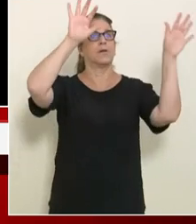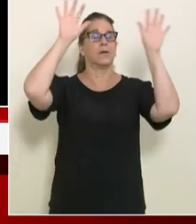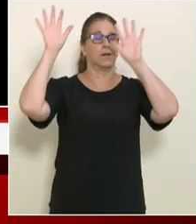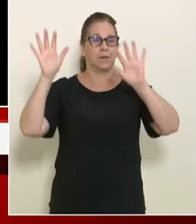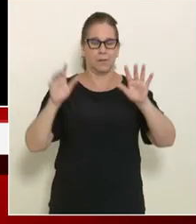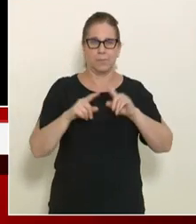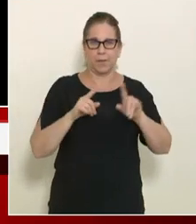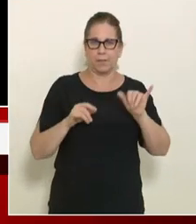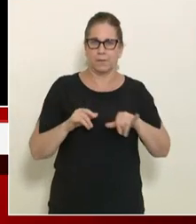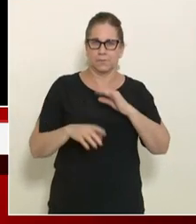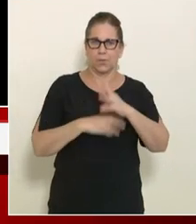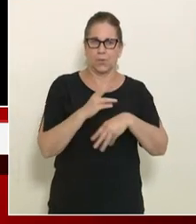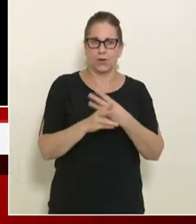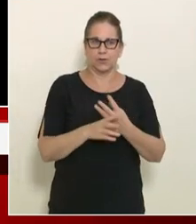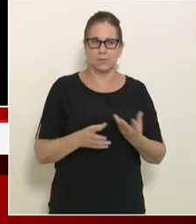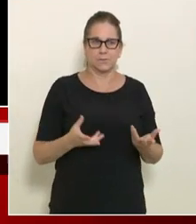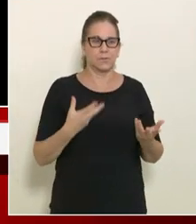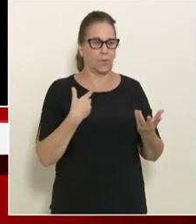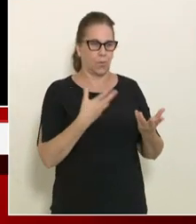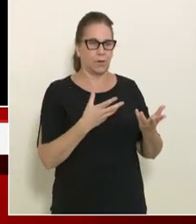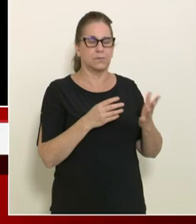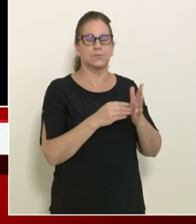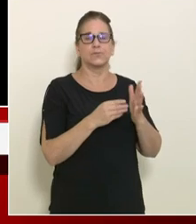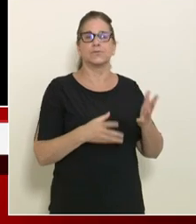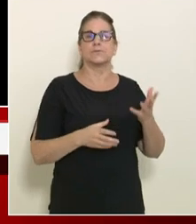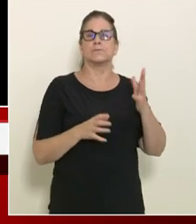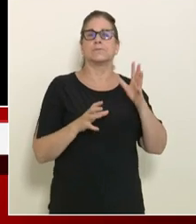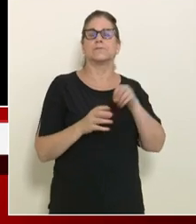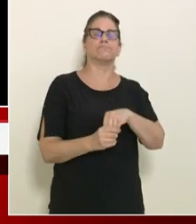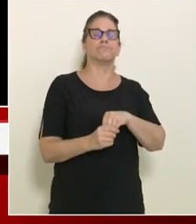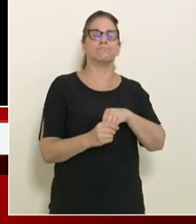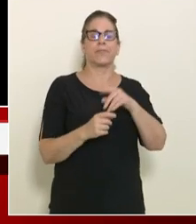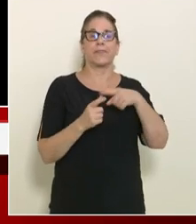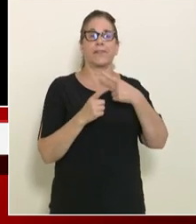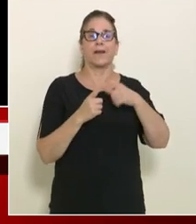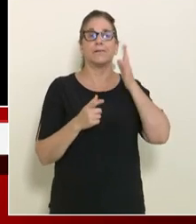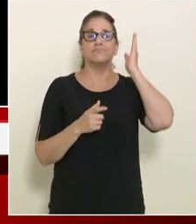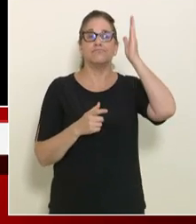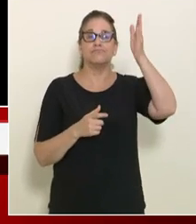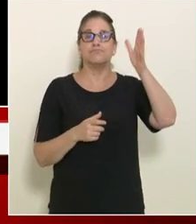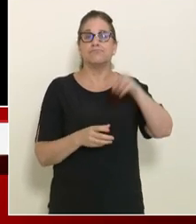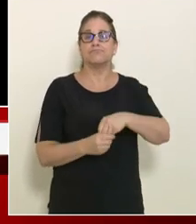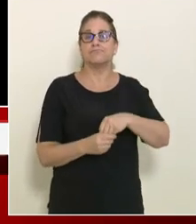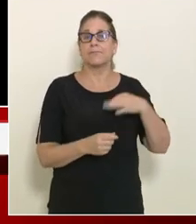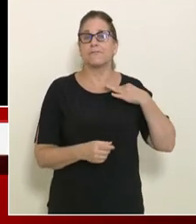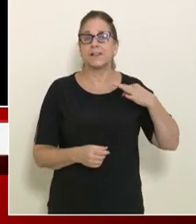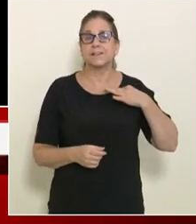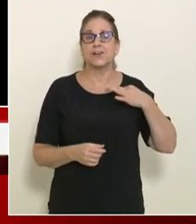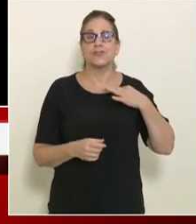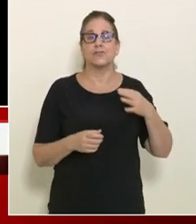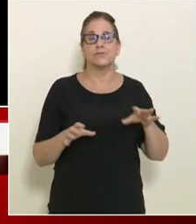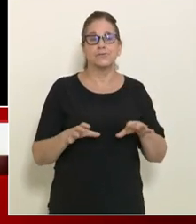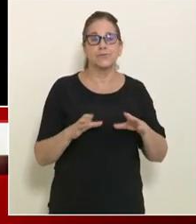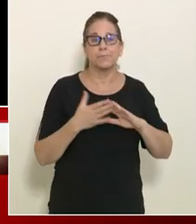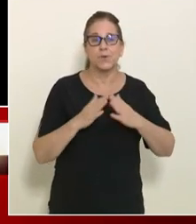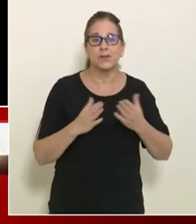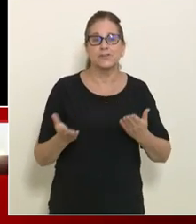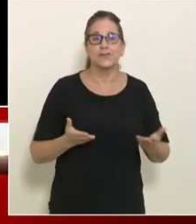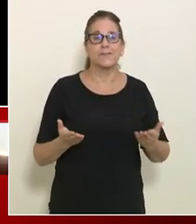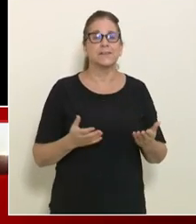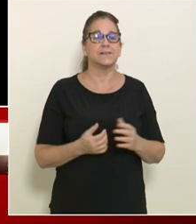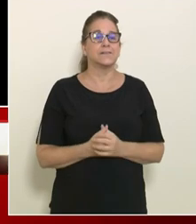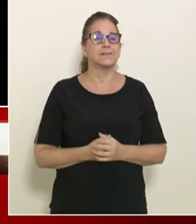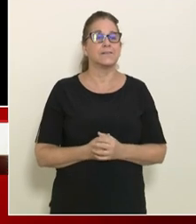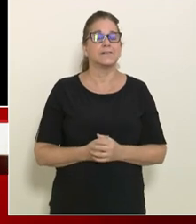continue to seek out volunteer opportunities and community service opportunities, such as being poll workers for this election